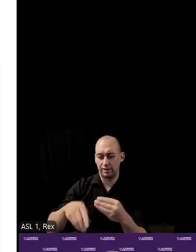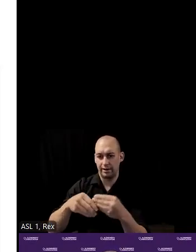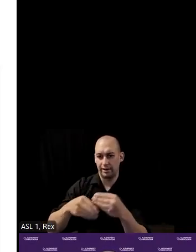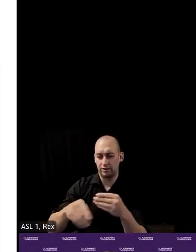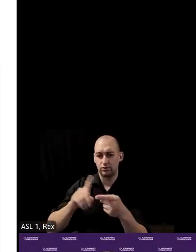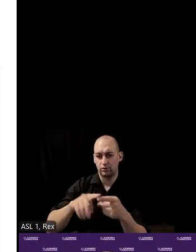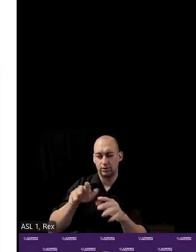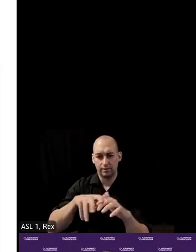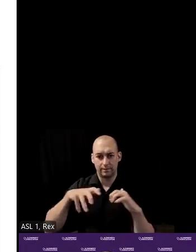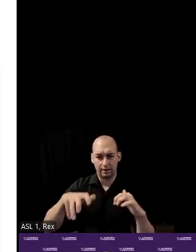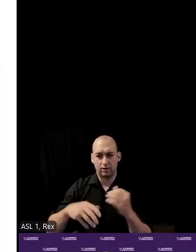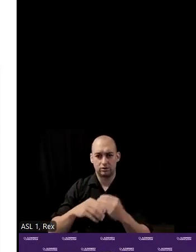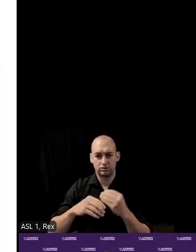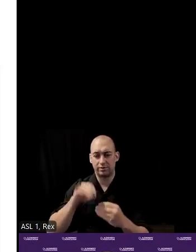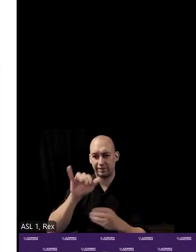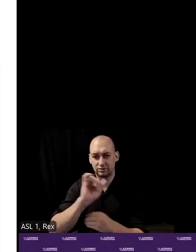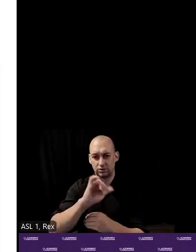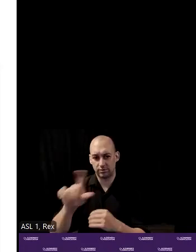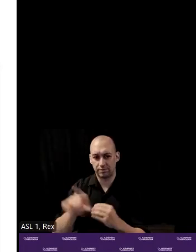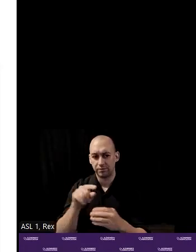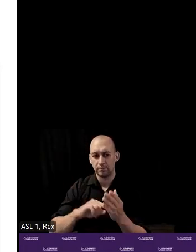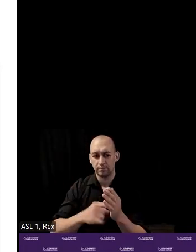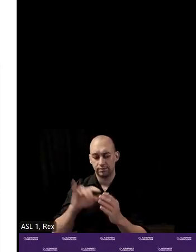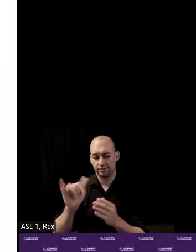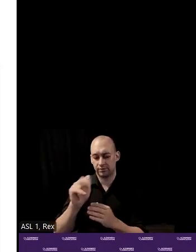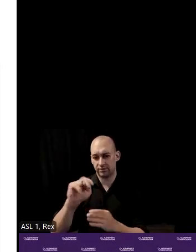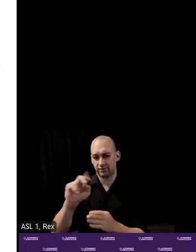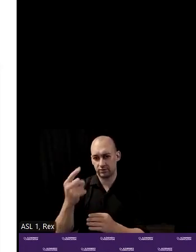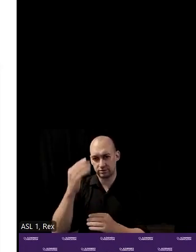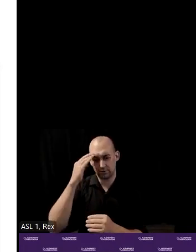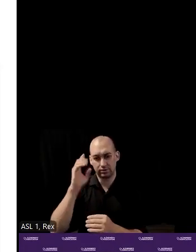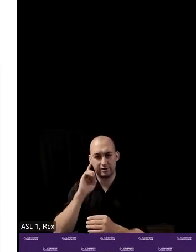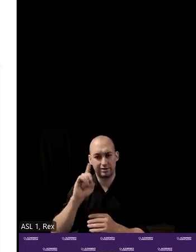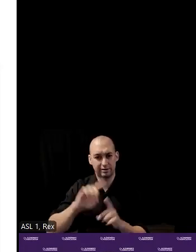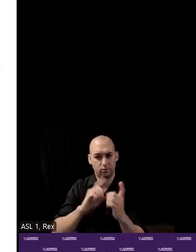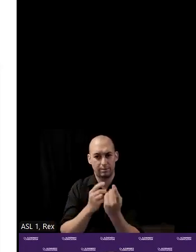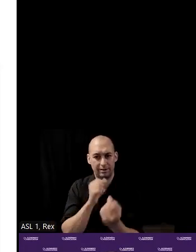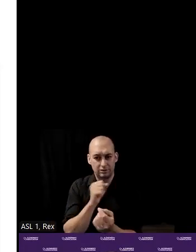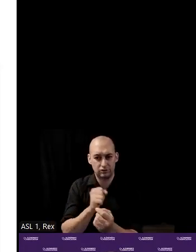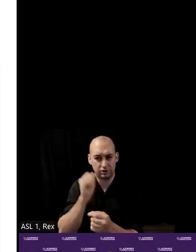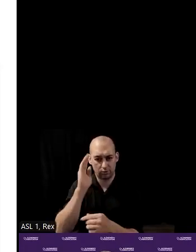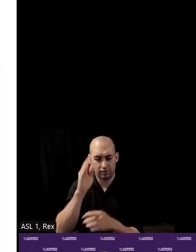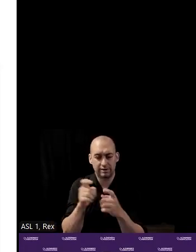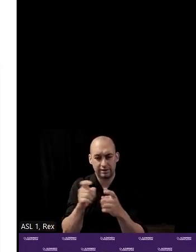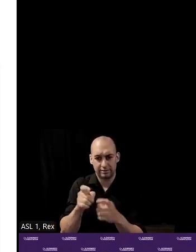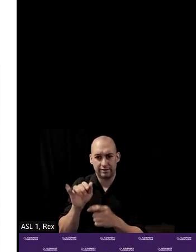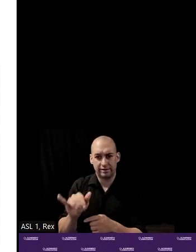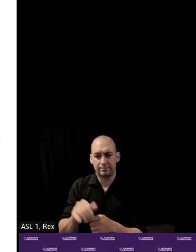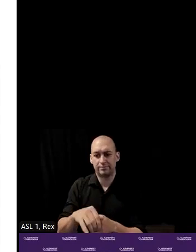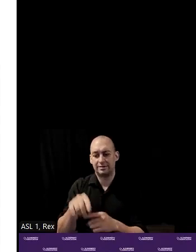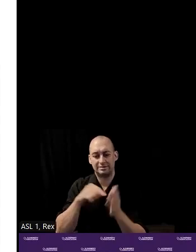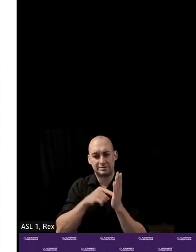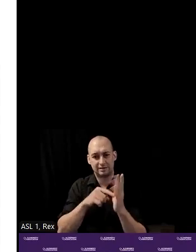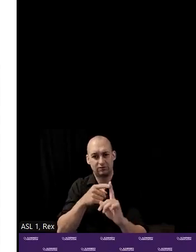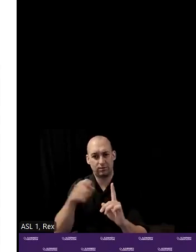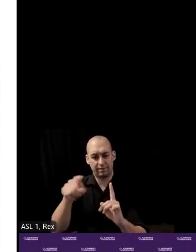all going to affect January 1st. I know the Department of Aging will be handling all this, so we'll be watching for signs from them on kind